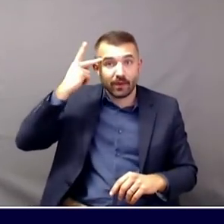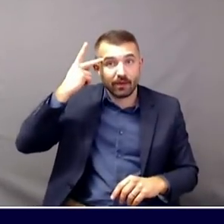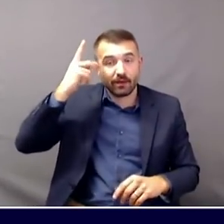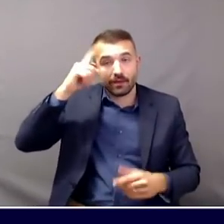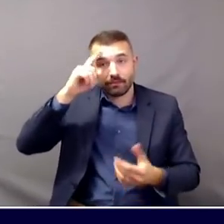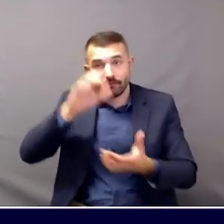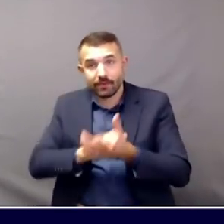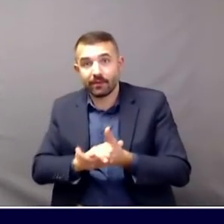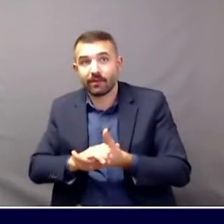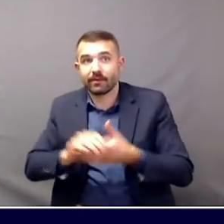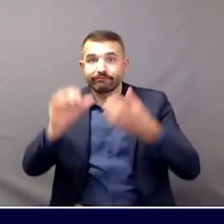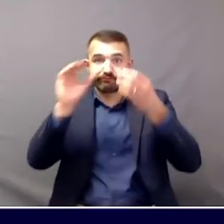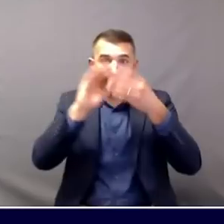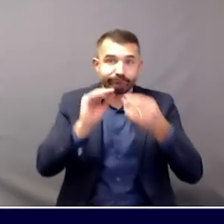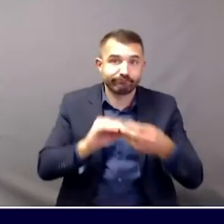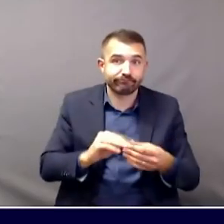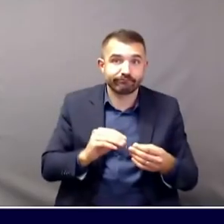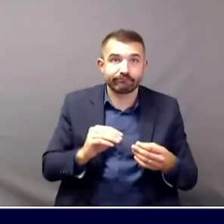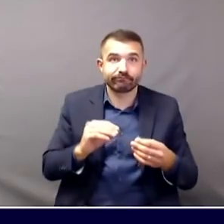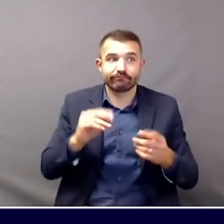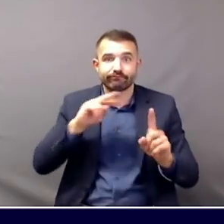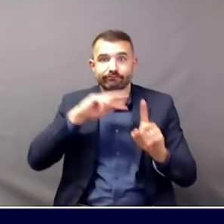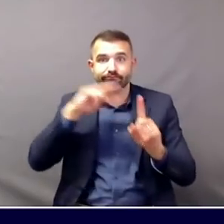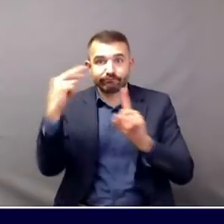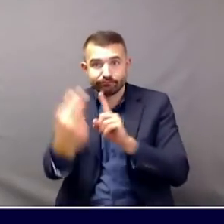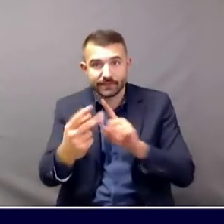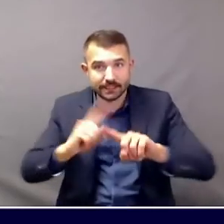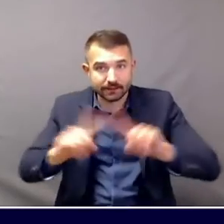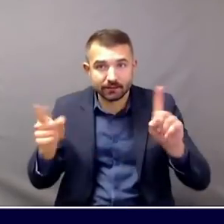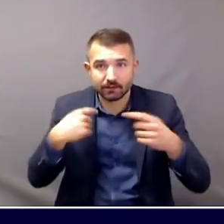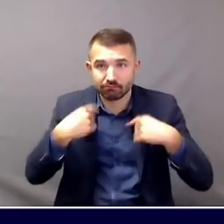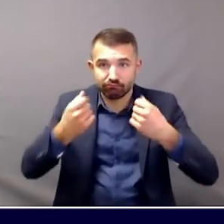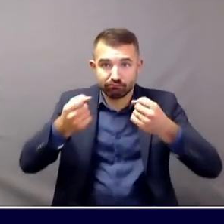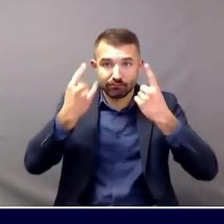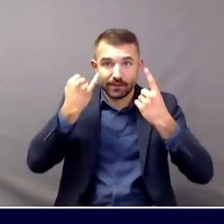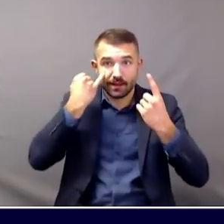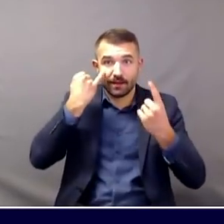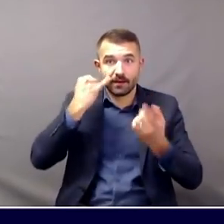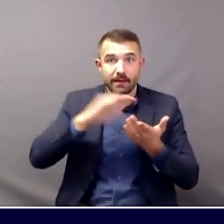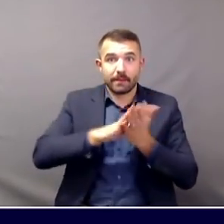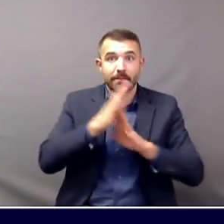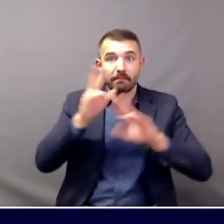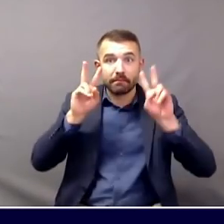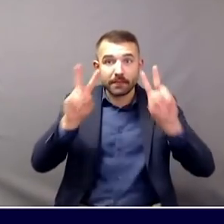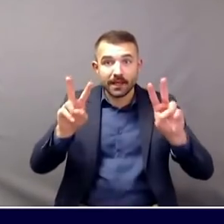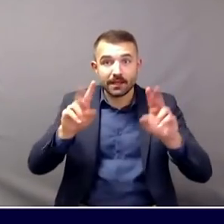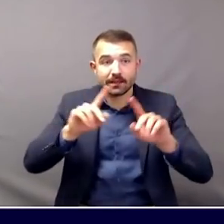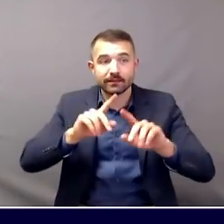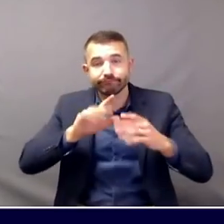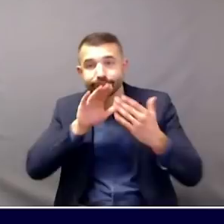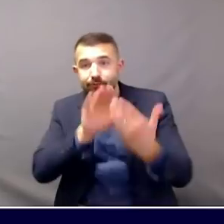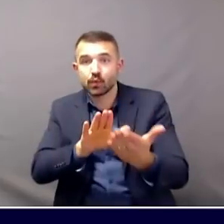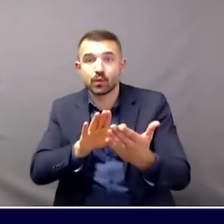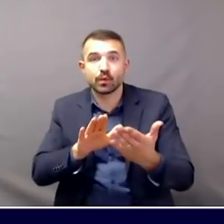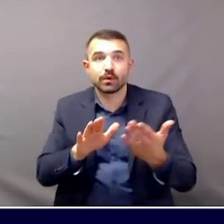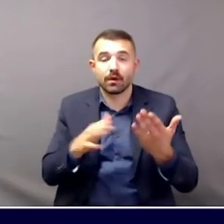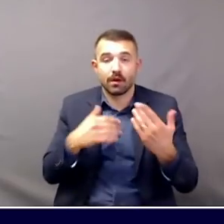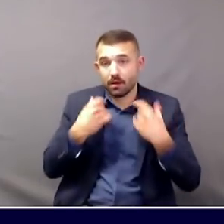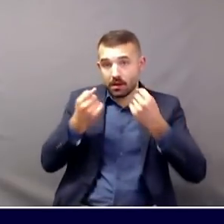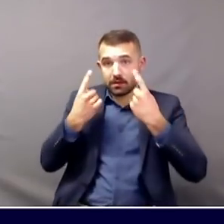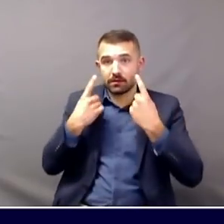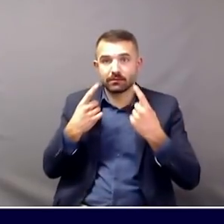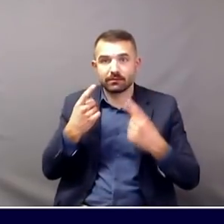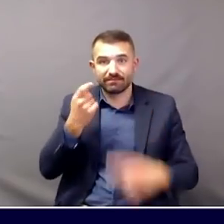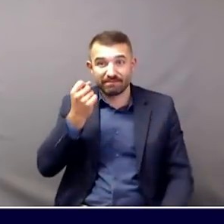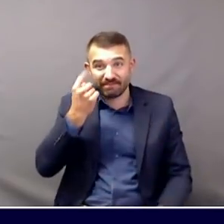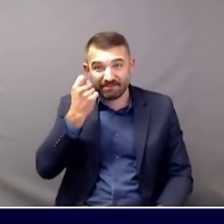protests. That said, we are concerned about protests against face masks that put store workers and their customers at risk and